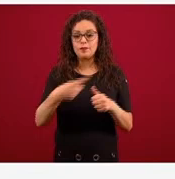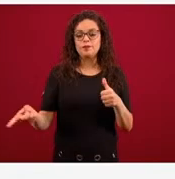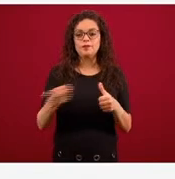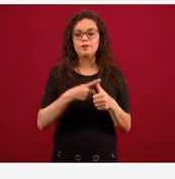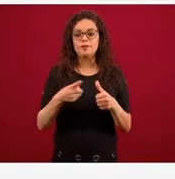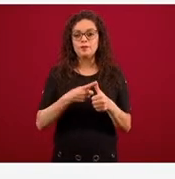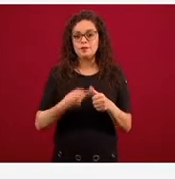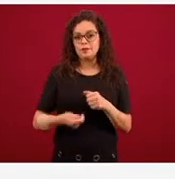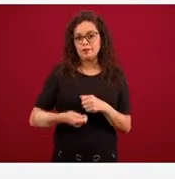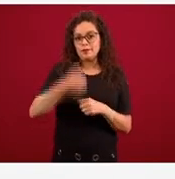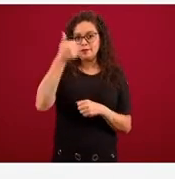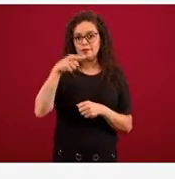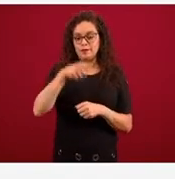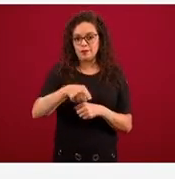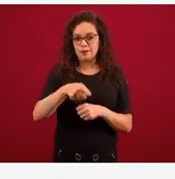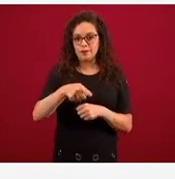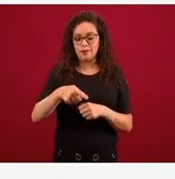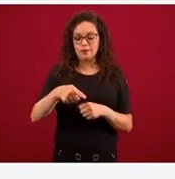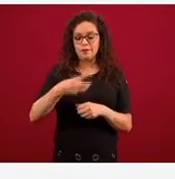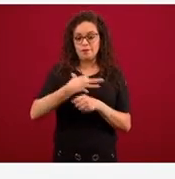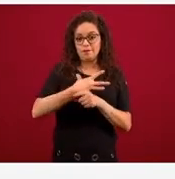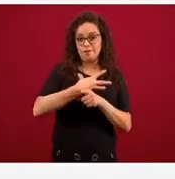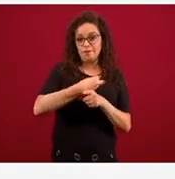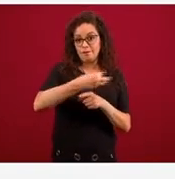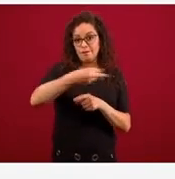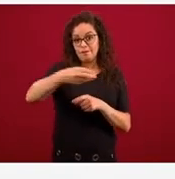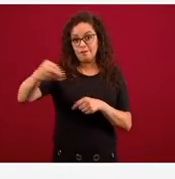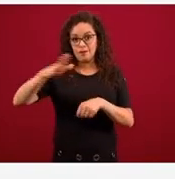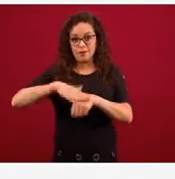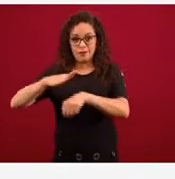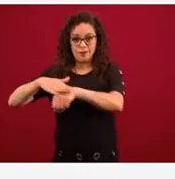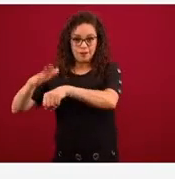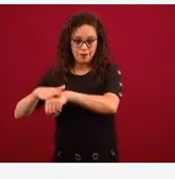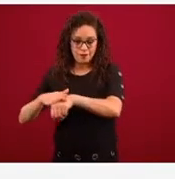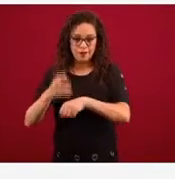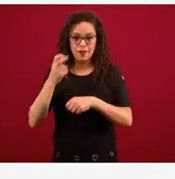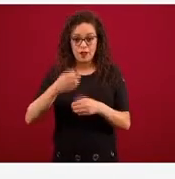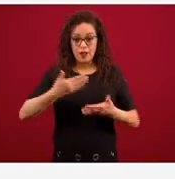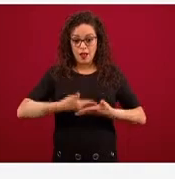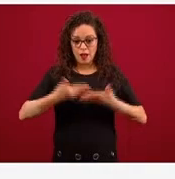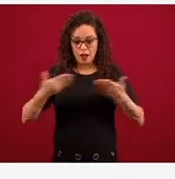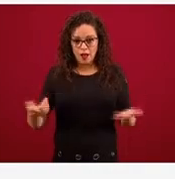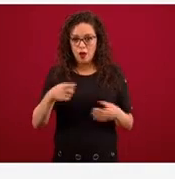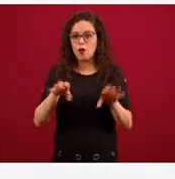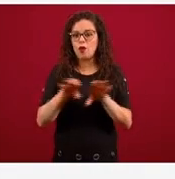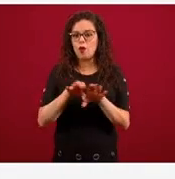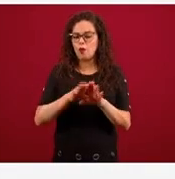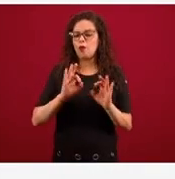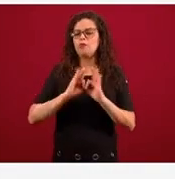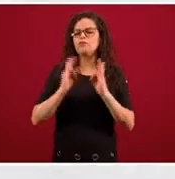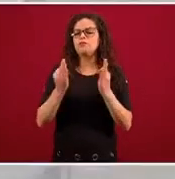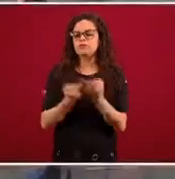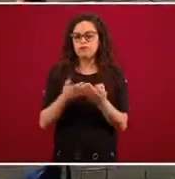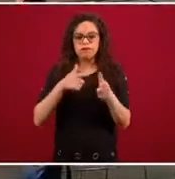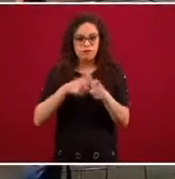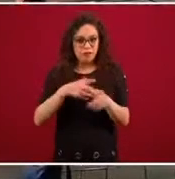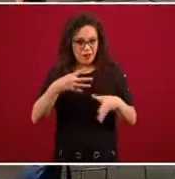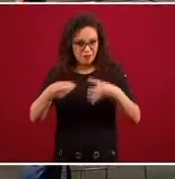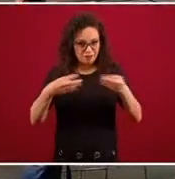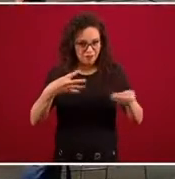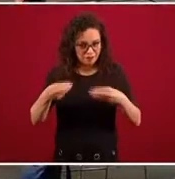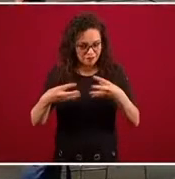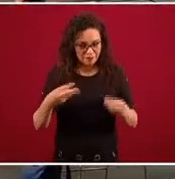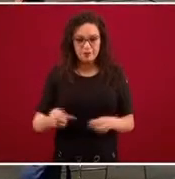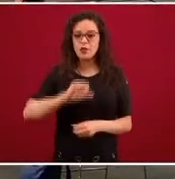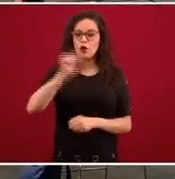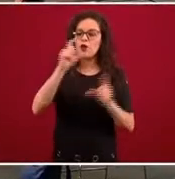density. casos de transmisión comunitaria, y en su momento We entonces can cómo se also take a comportaría look at how la transmisión. transmission En has la siguiente diapositiva